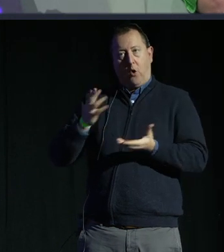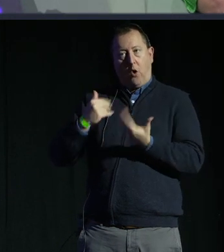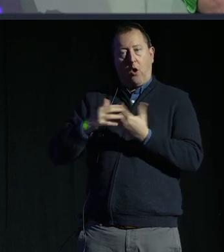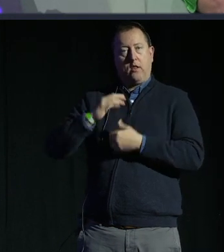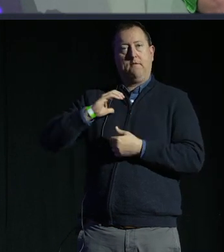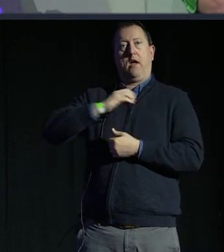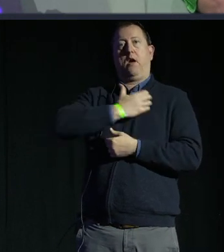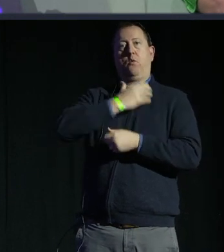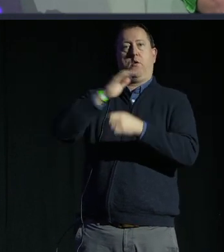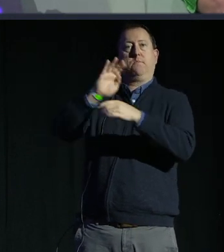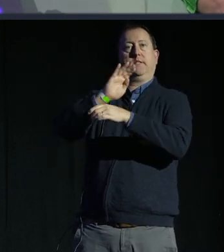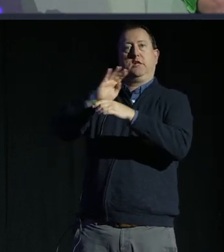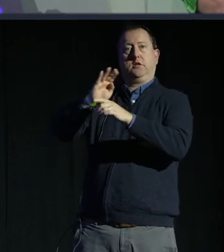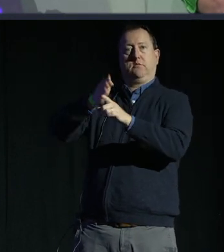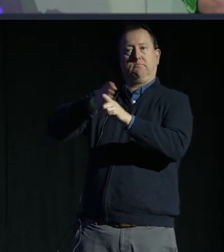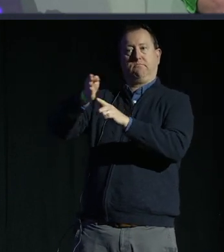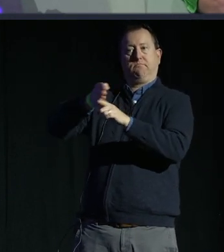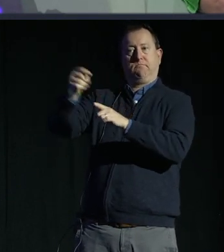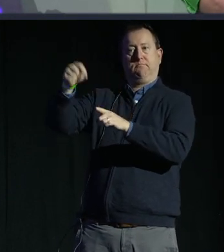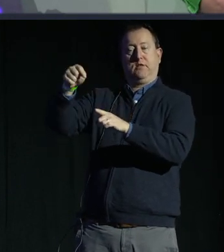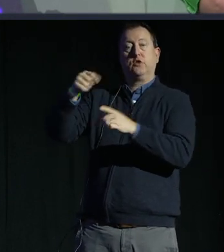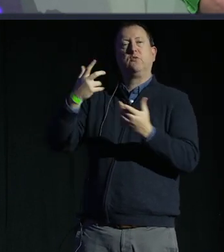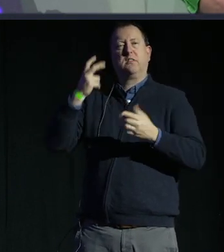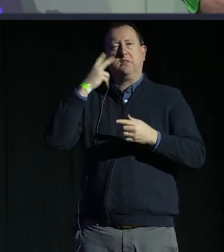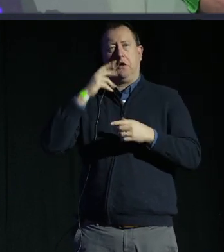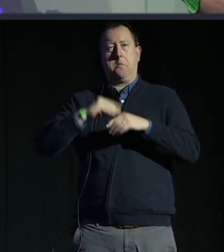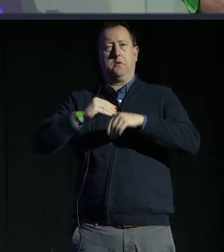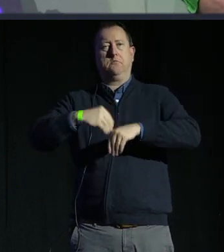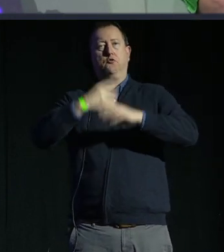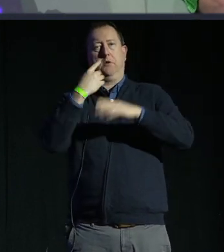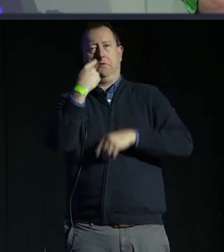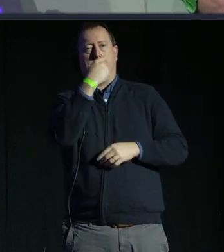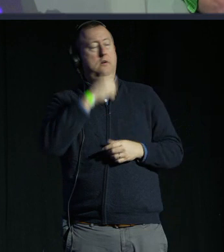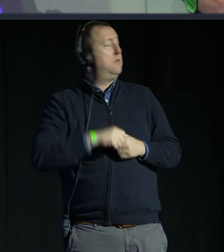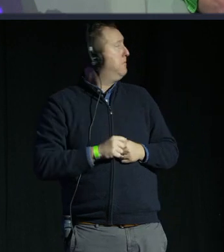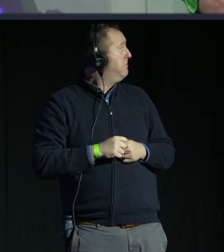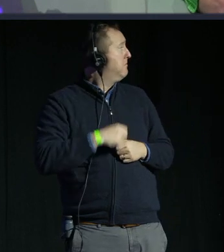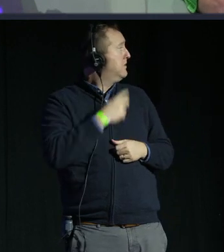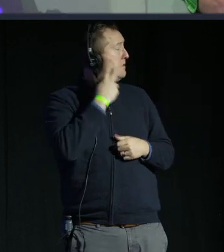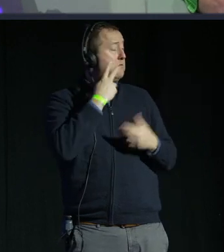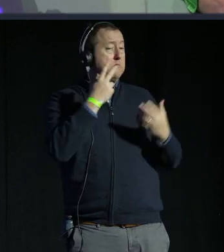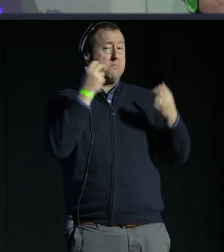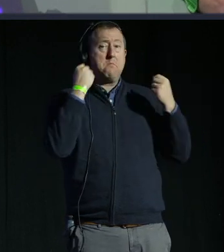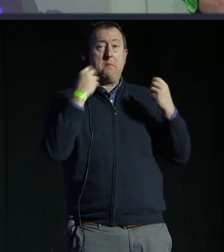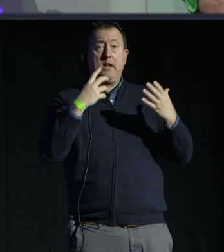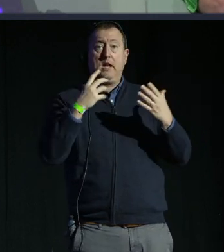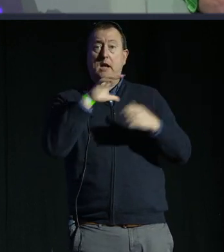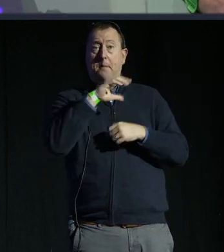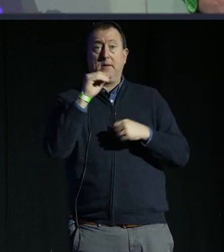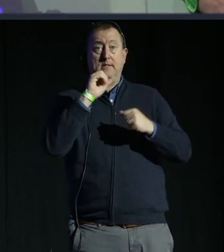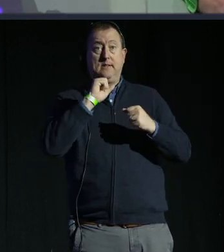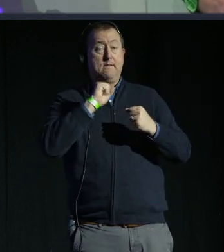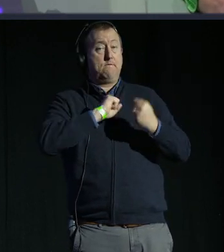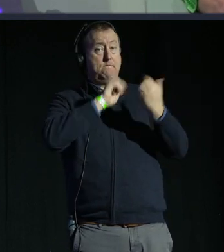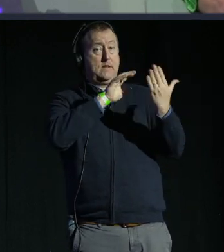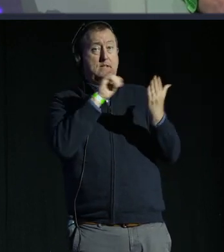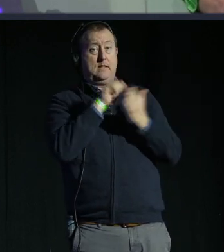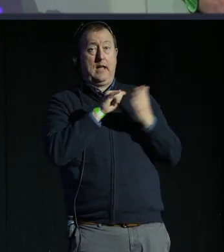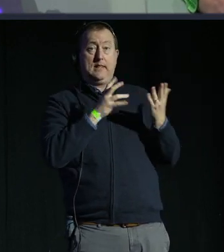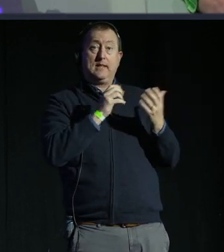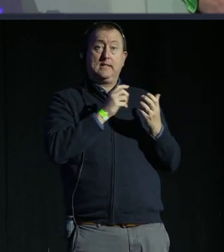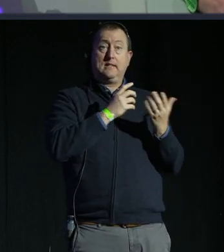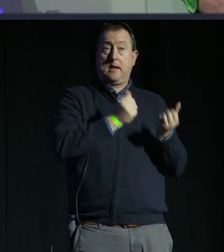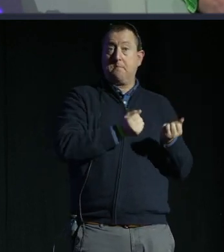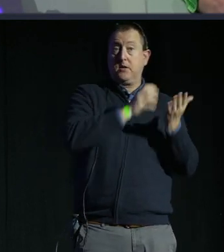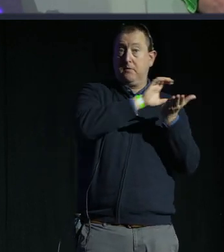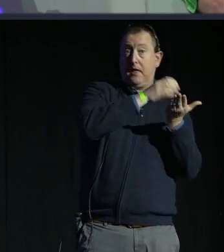chain. We have going on, and it's up on the screen here, what a lot of companies have faced, which is it's a supply and demand problem against your